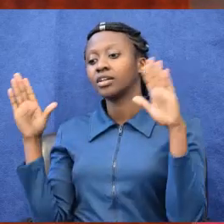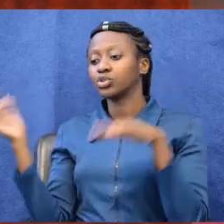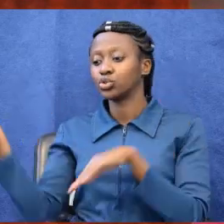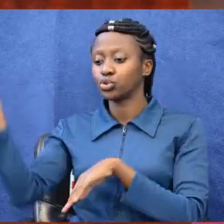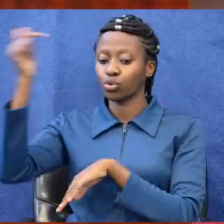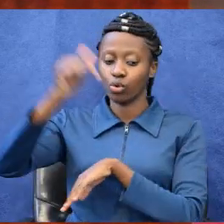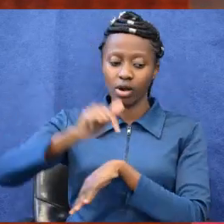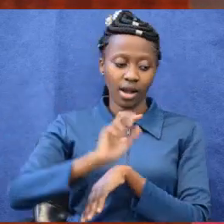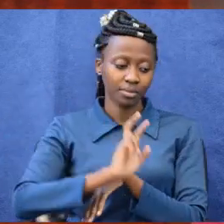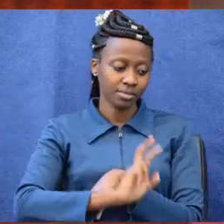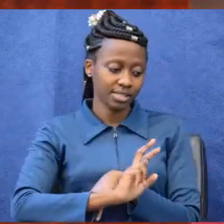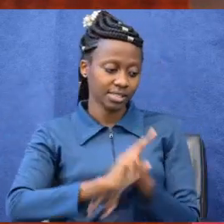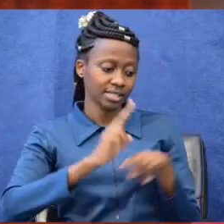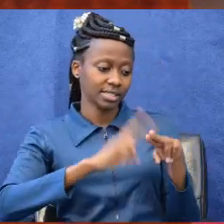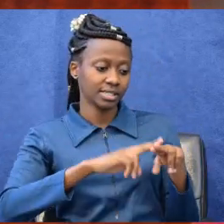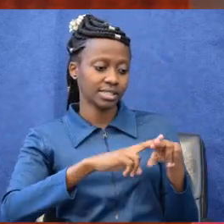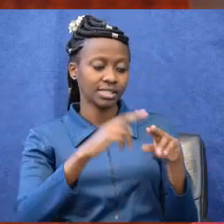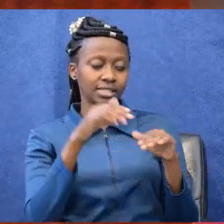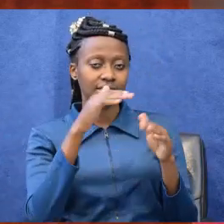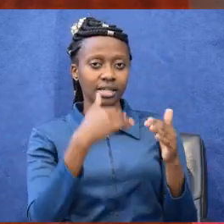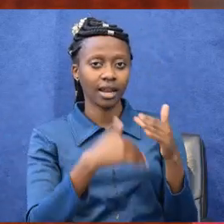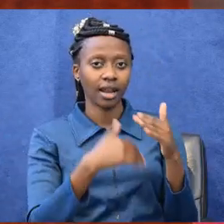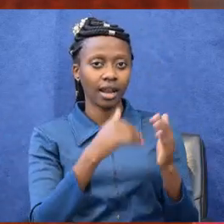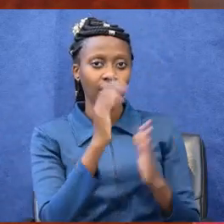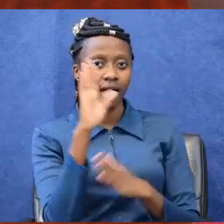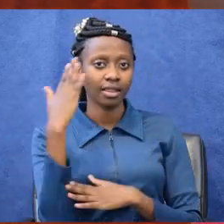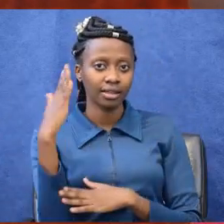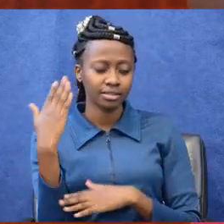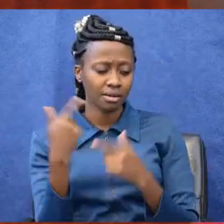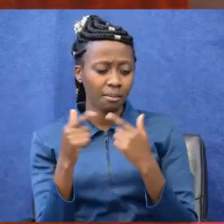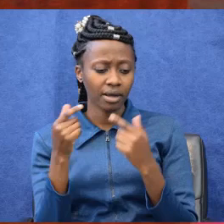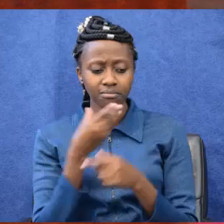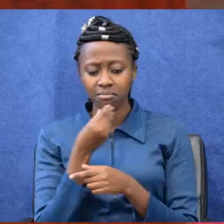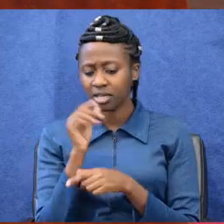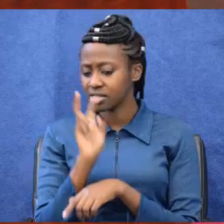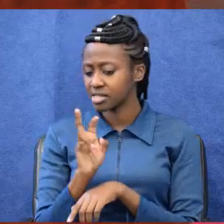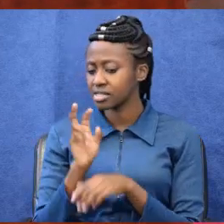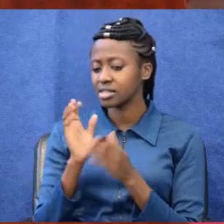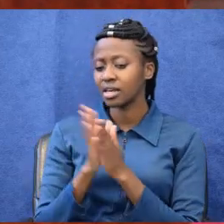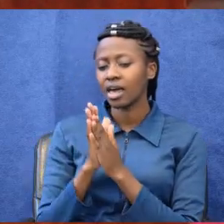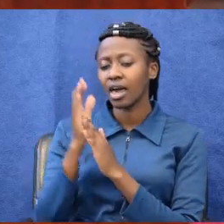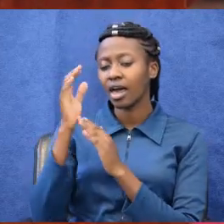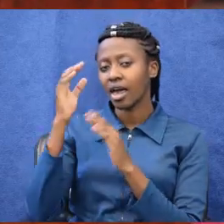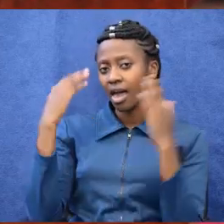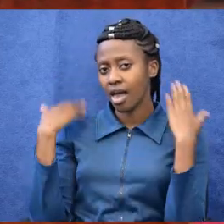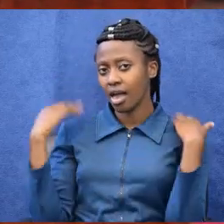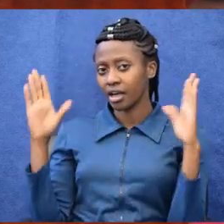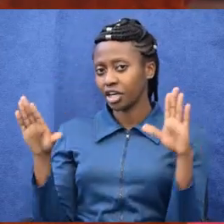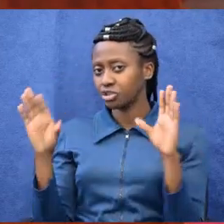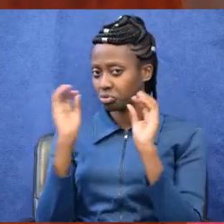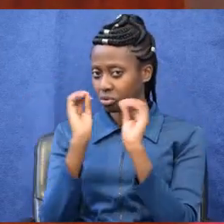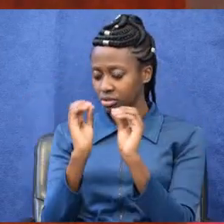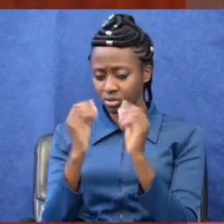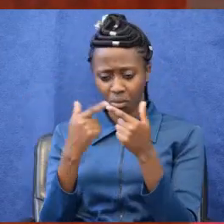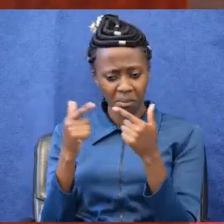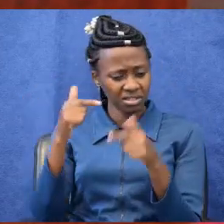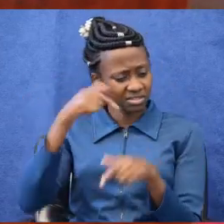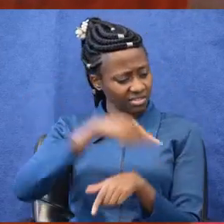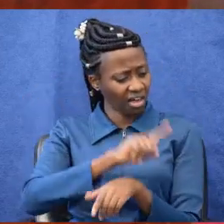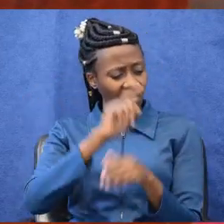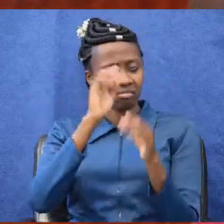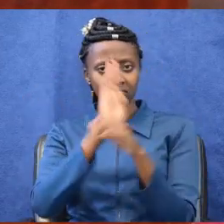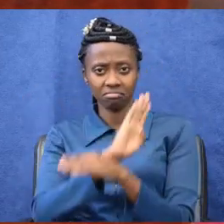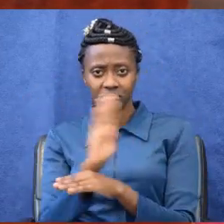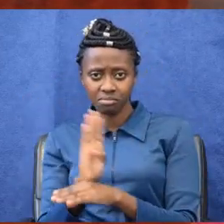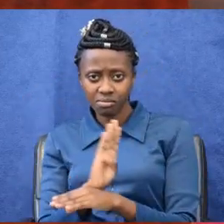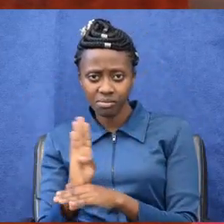and sat where there was a tree. And this man had not seen the angel of the Lord. Gideon was very busy beating